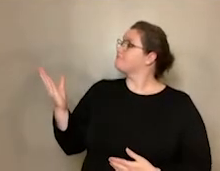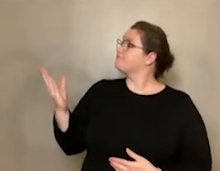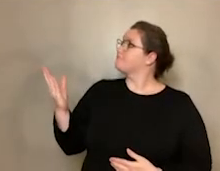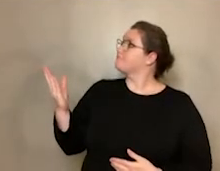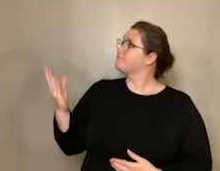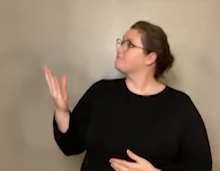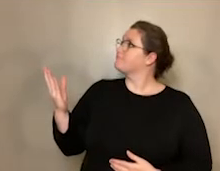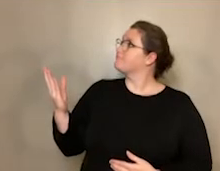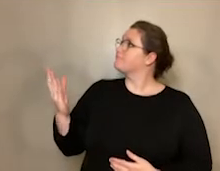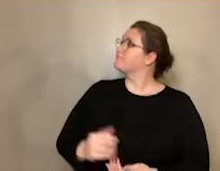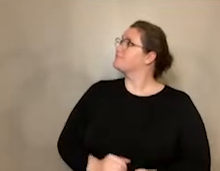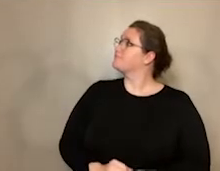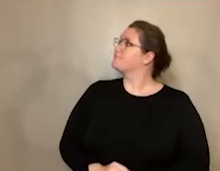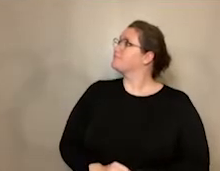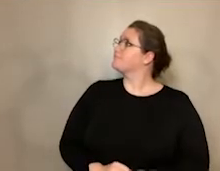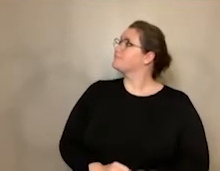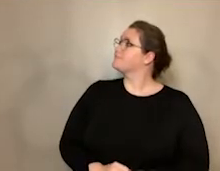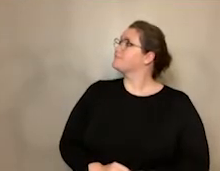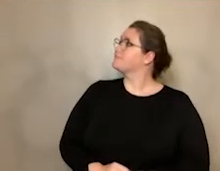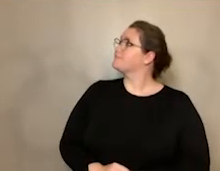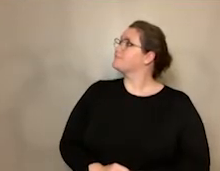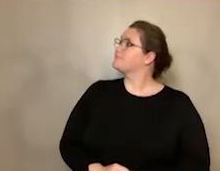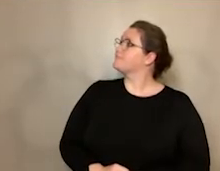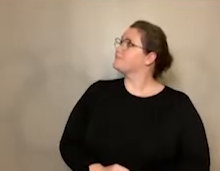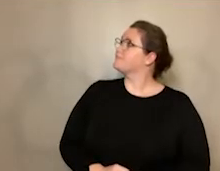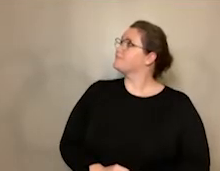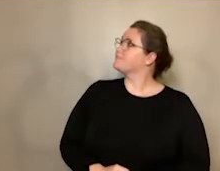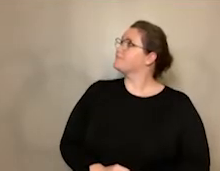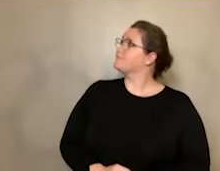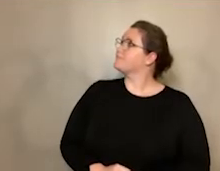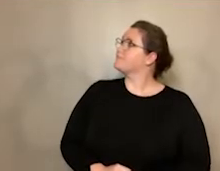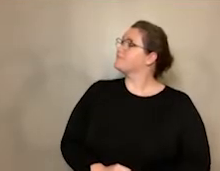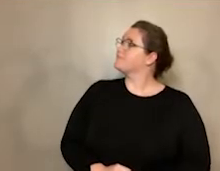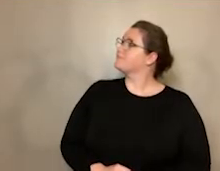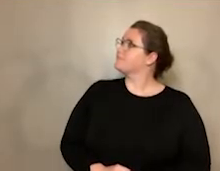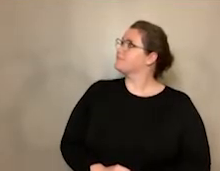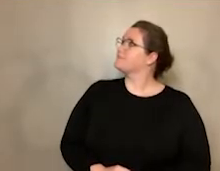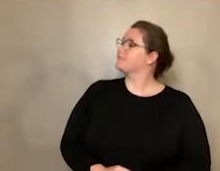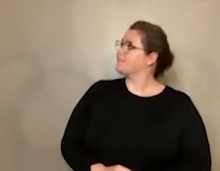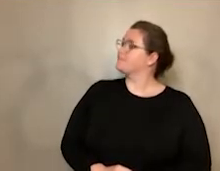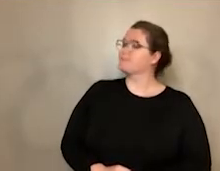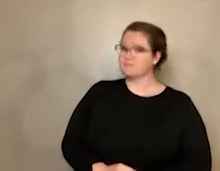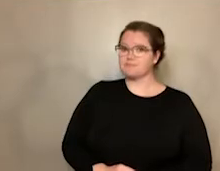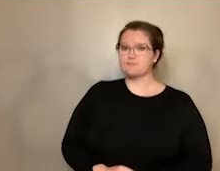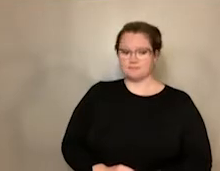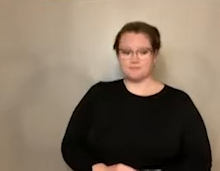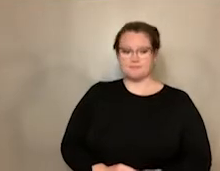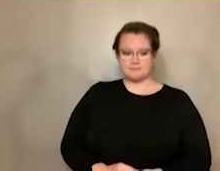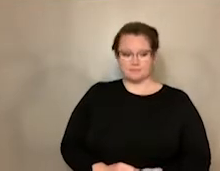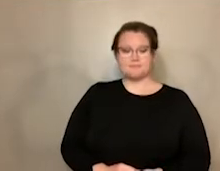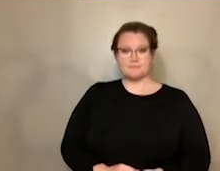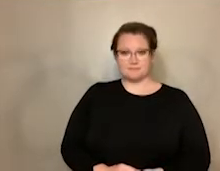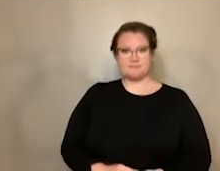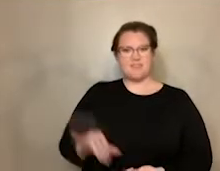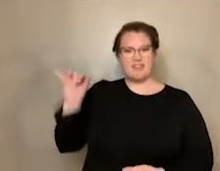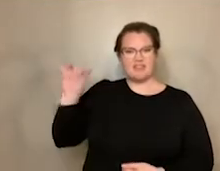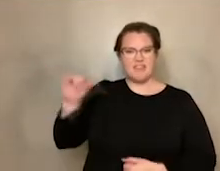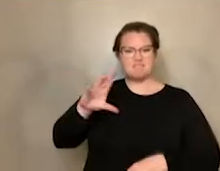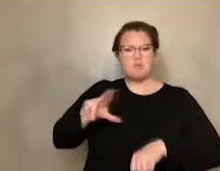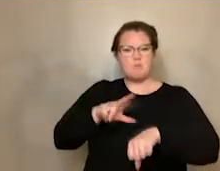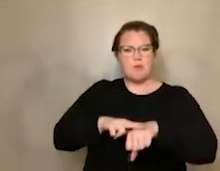like this from the side. Feet shoulder width apart, arms out, bring your hips down even with your knees. That's the regular